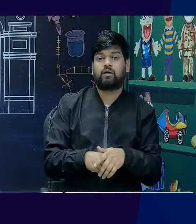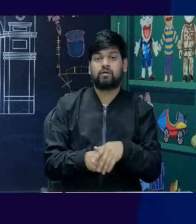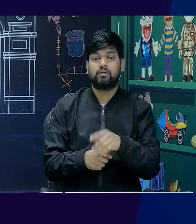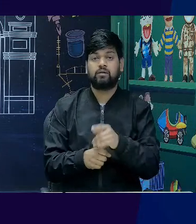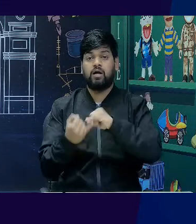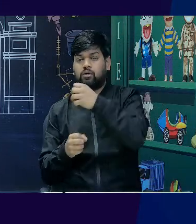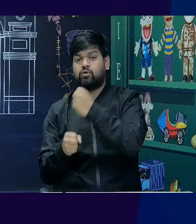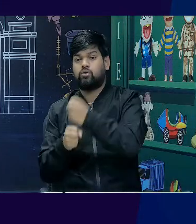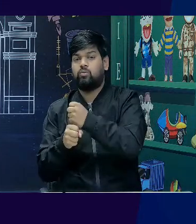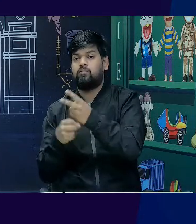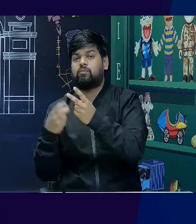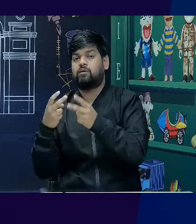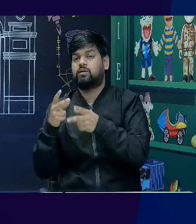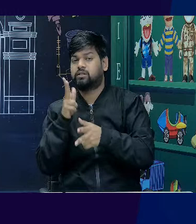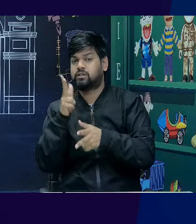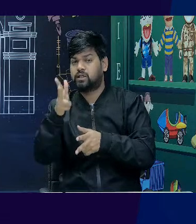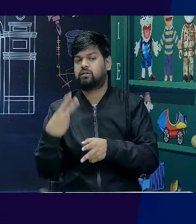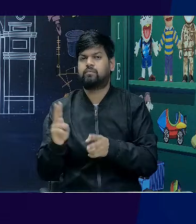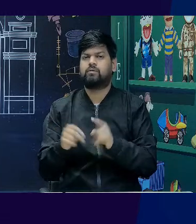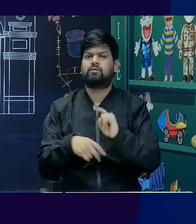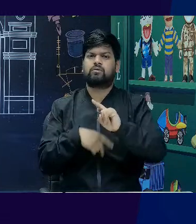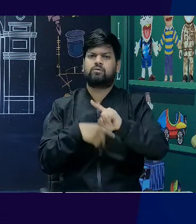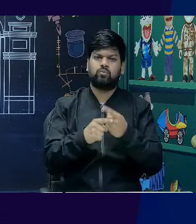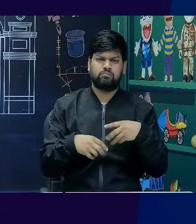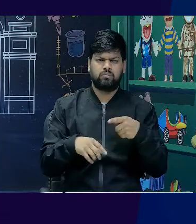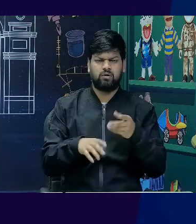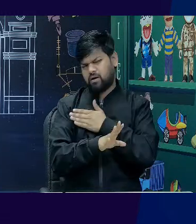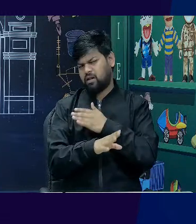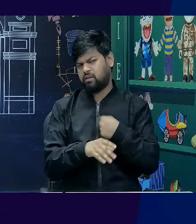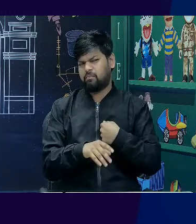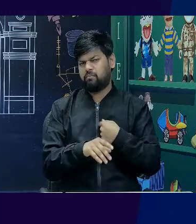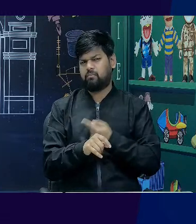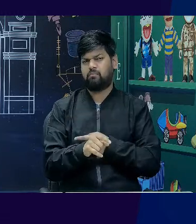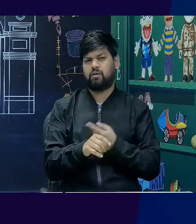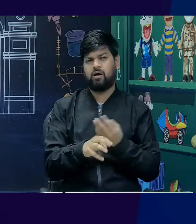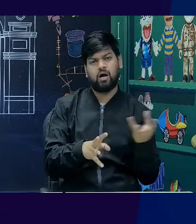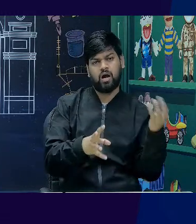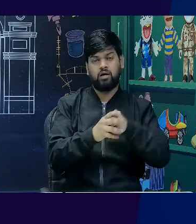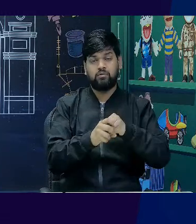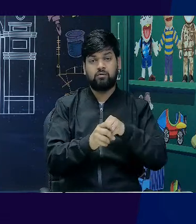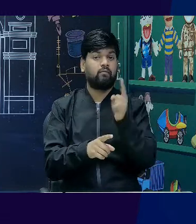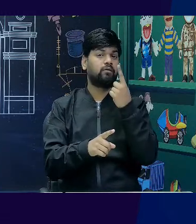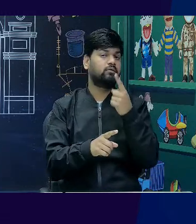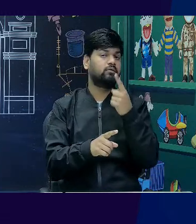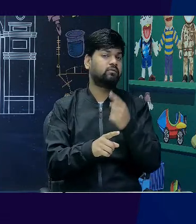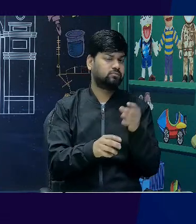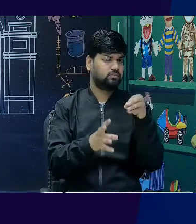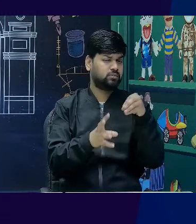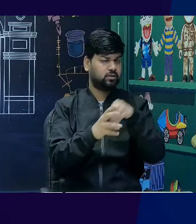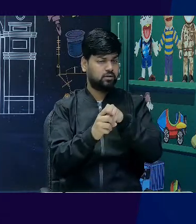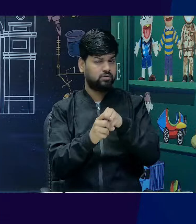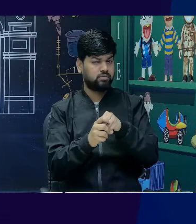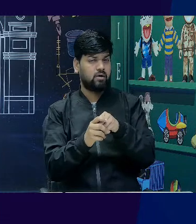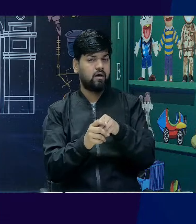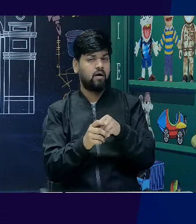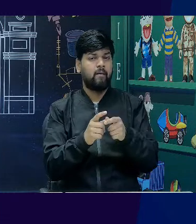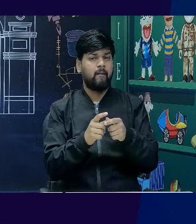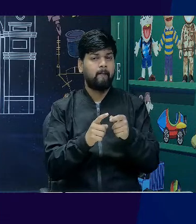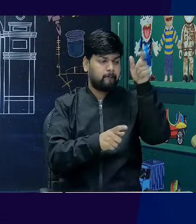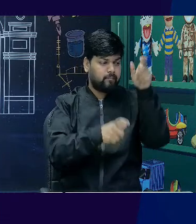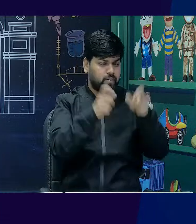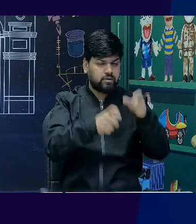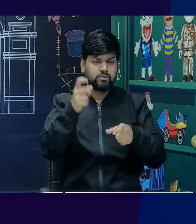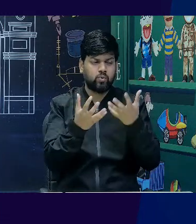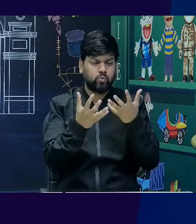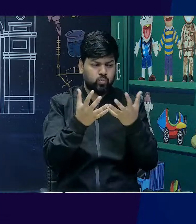goods. As I mentioned, it's very important to understand public goods because these are something which are not provided by